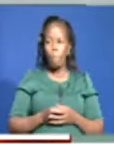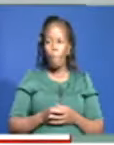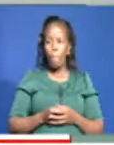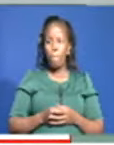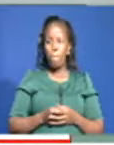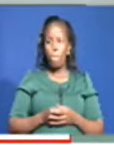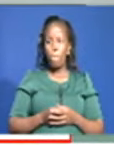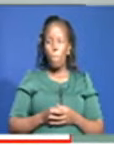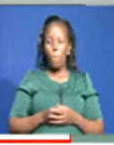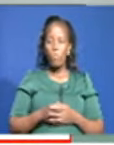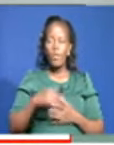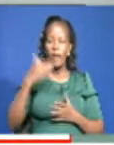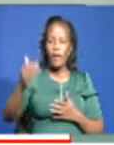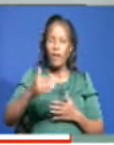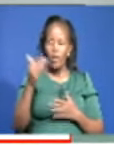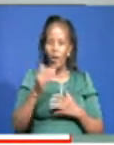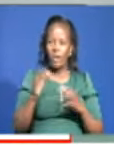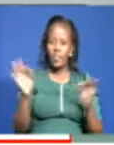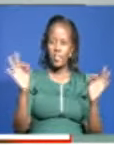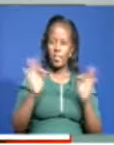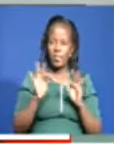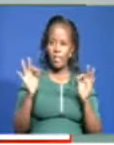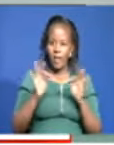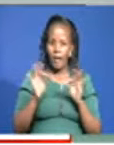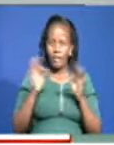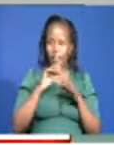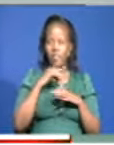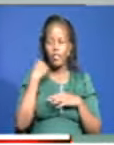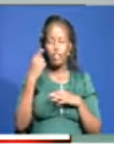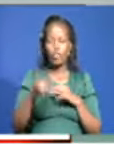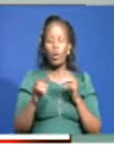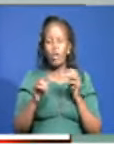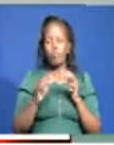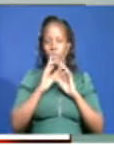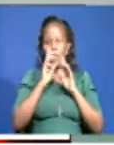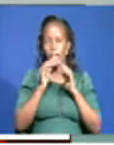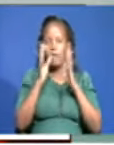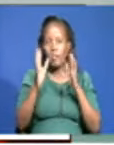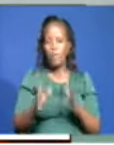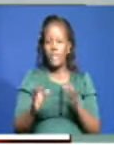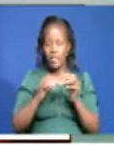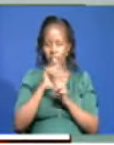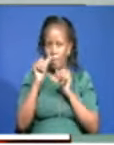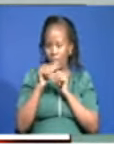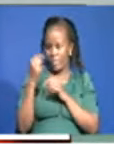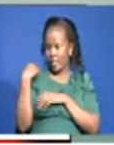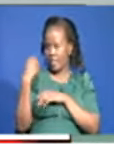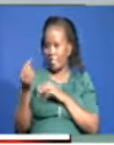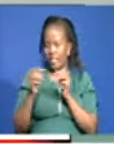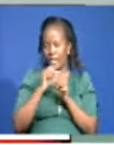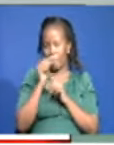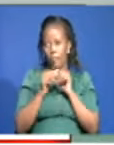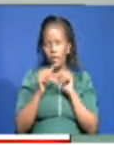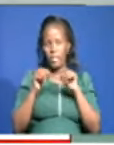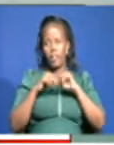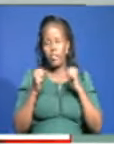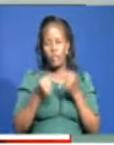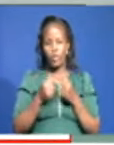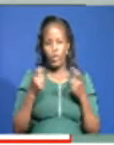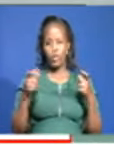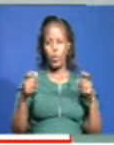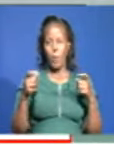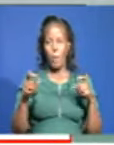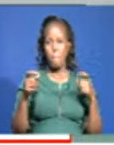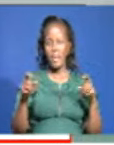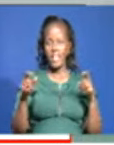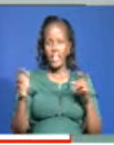Always quite an insight there, and that is Teresa Mutai with the latest when it comes to social media. And moving on, each year